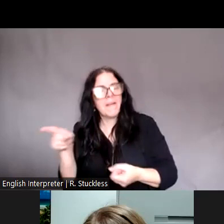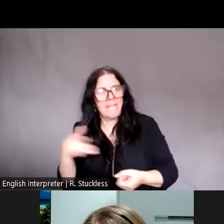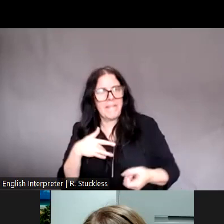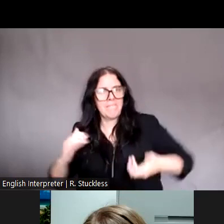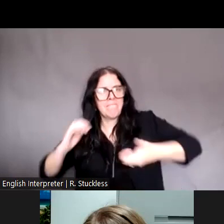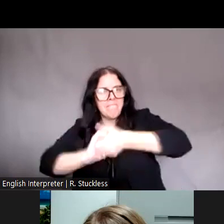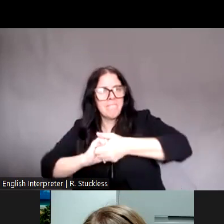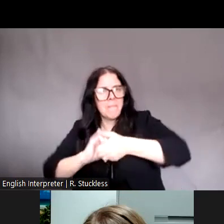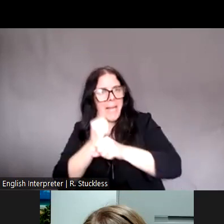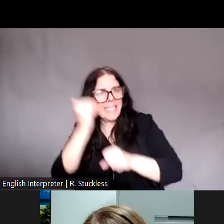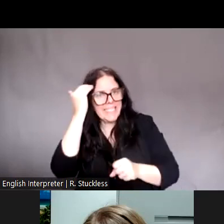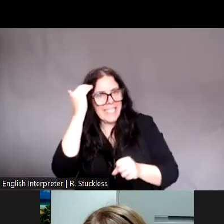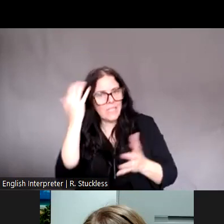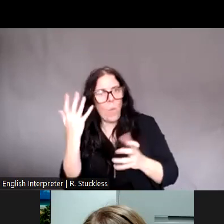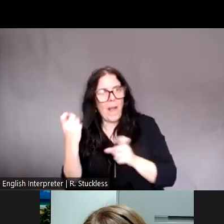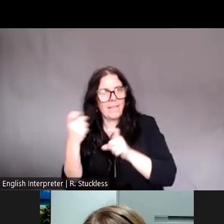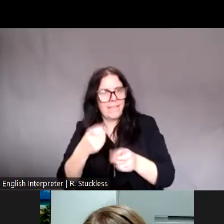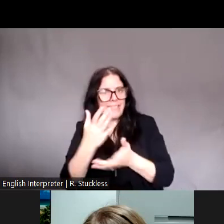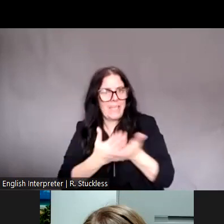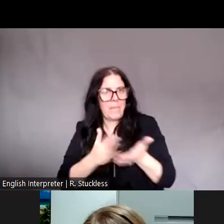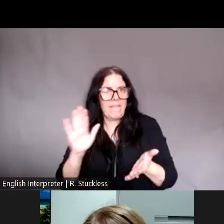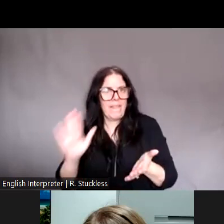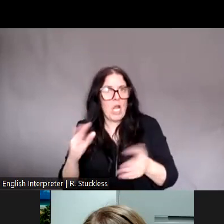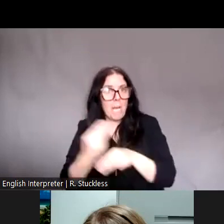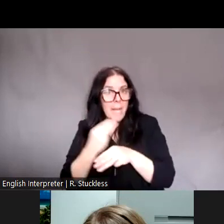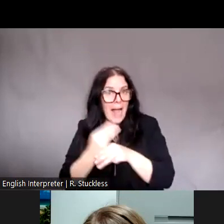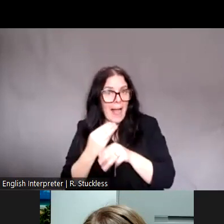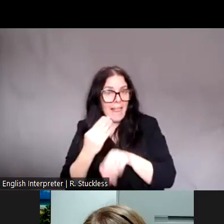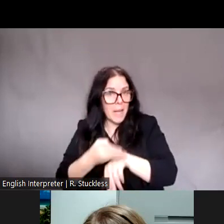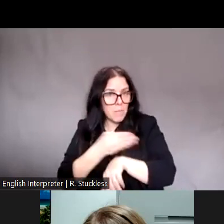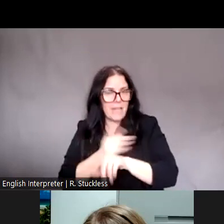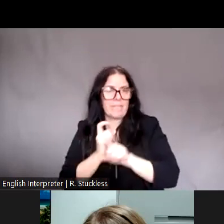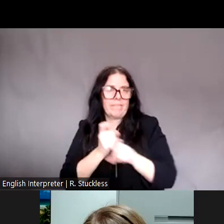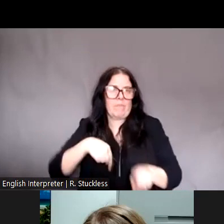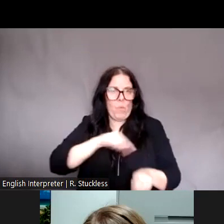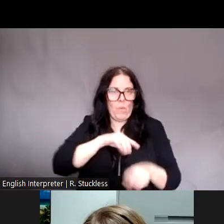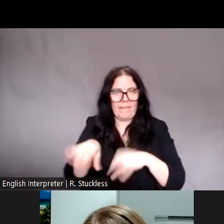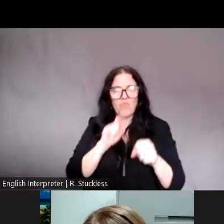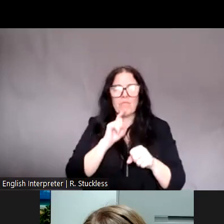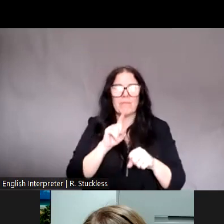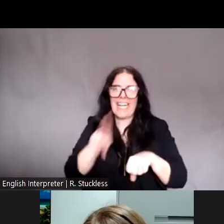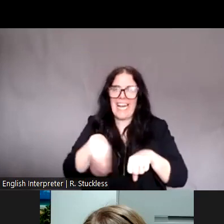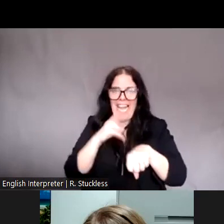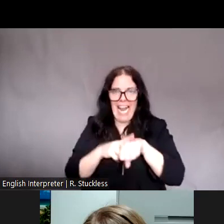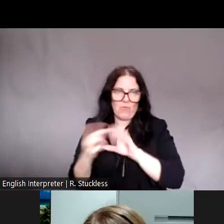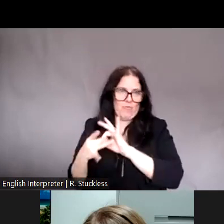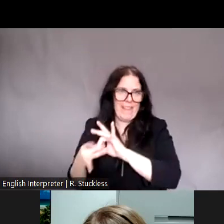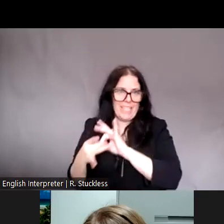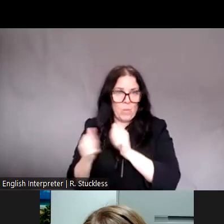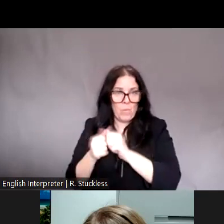them to delegate some of that math upgrading to us. It was a natural relationship.